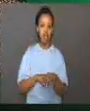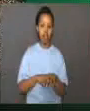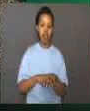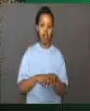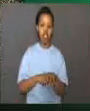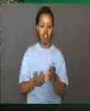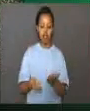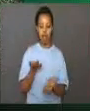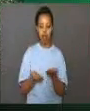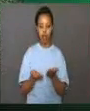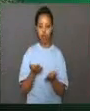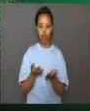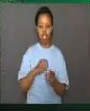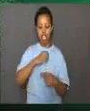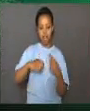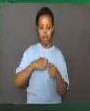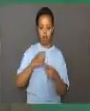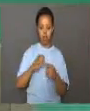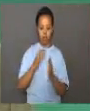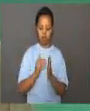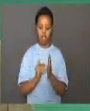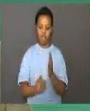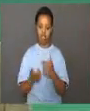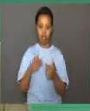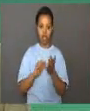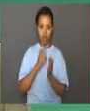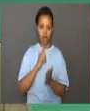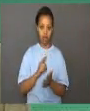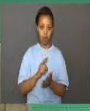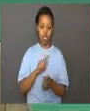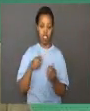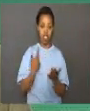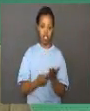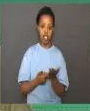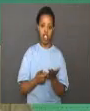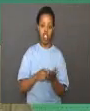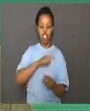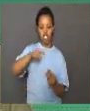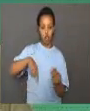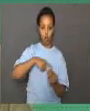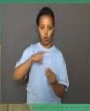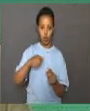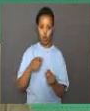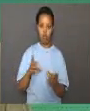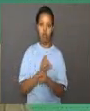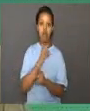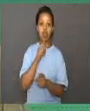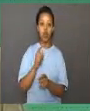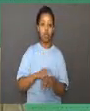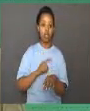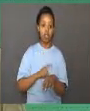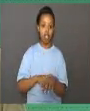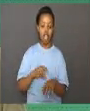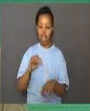the balance of the ecosystem. If these cycles did not occur,